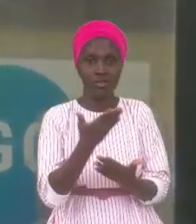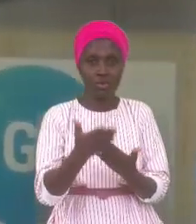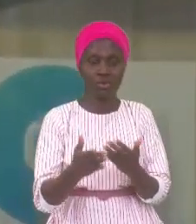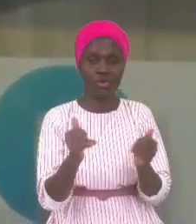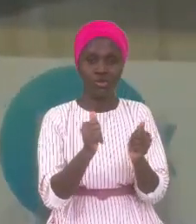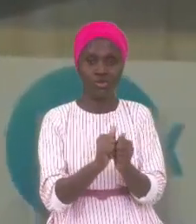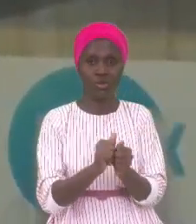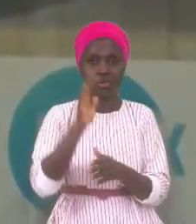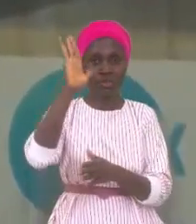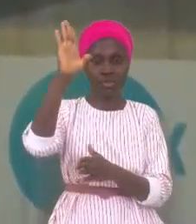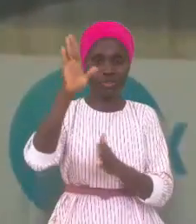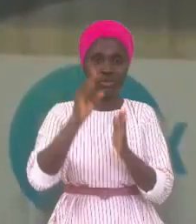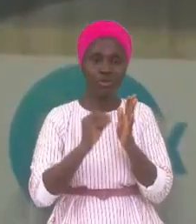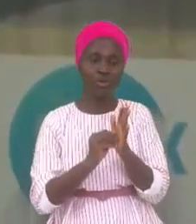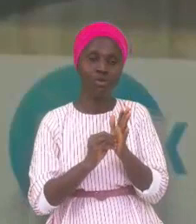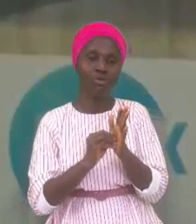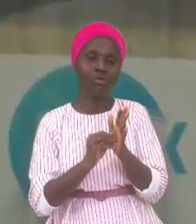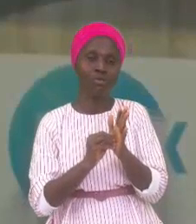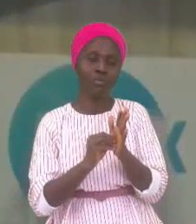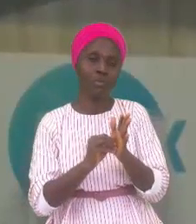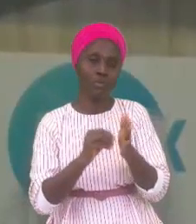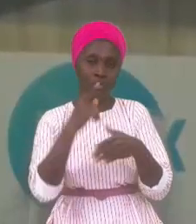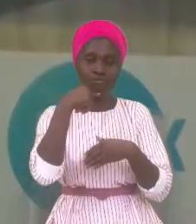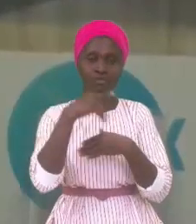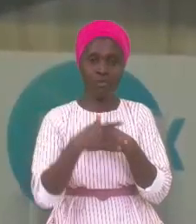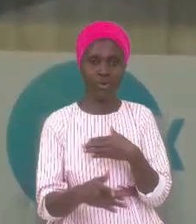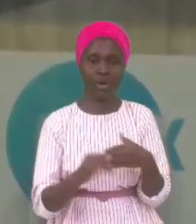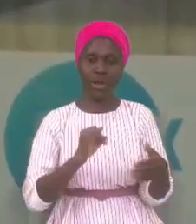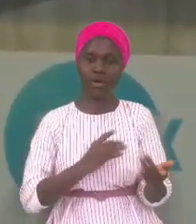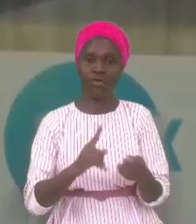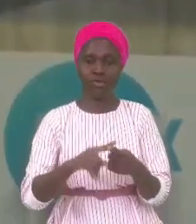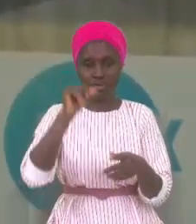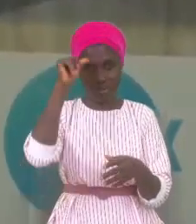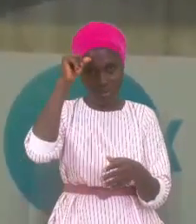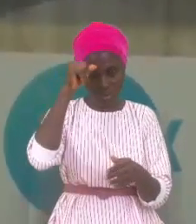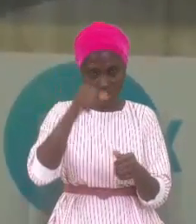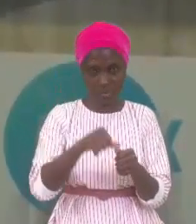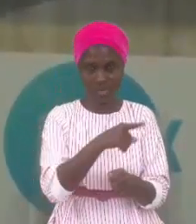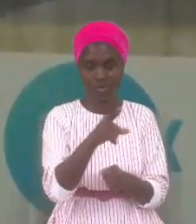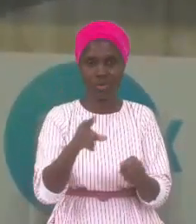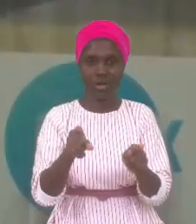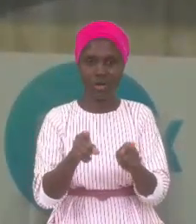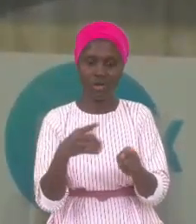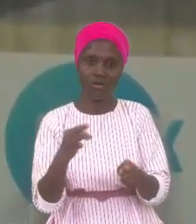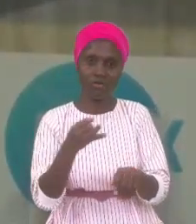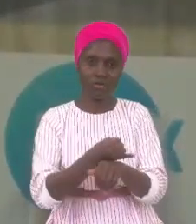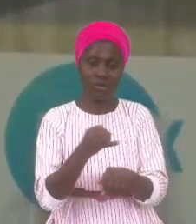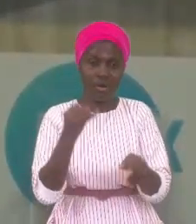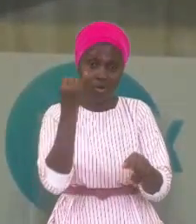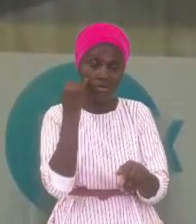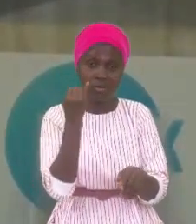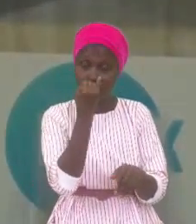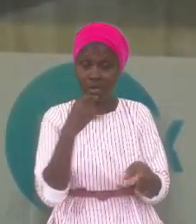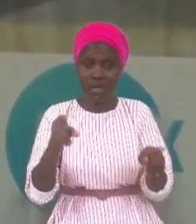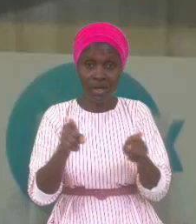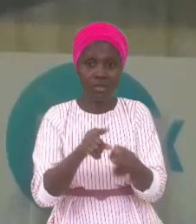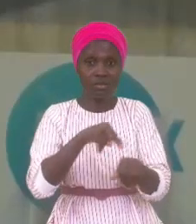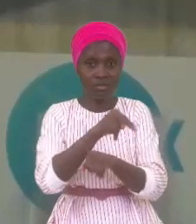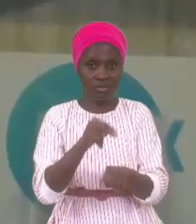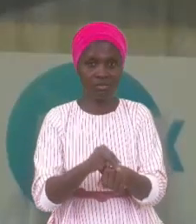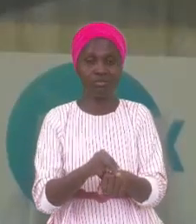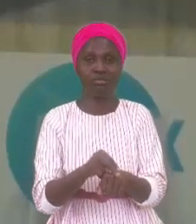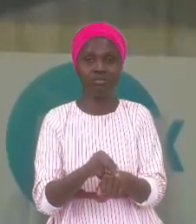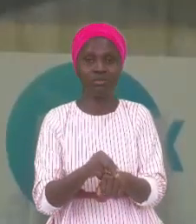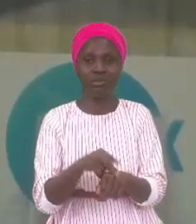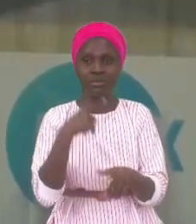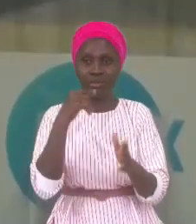Israel as a nation. They were in Egypt, and they were to be the sons of God. My son,